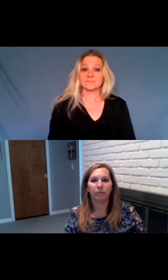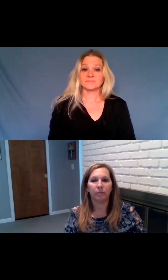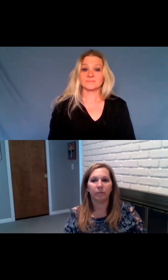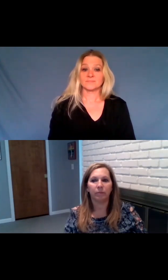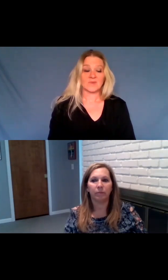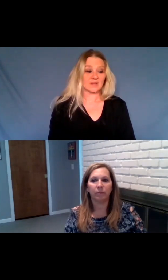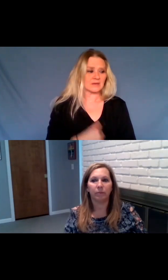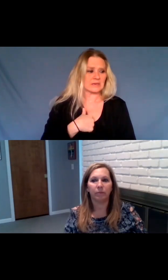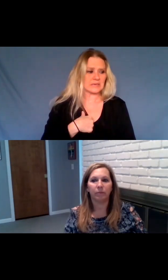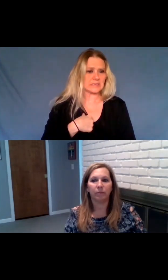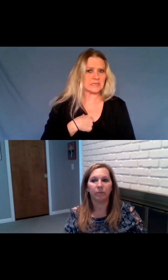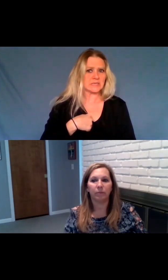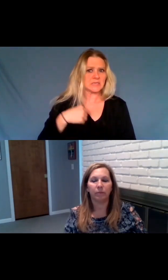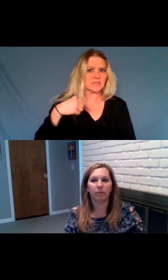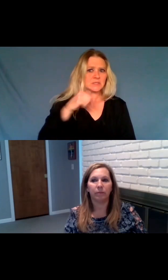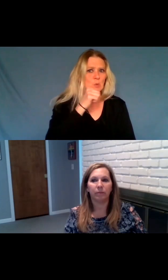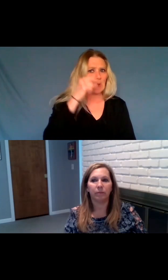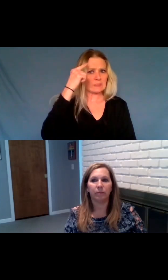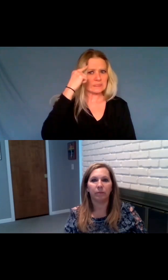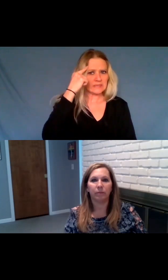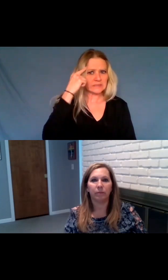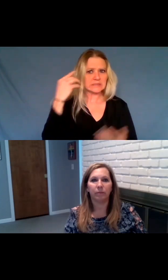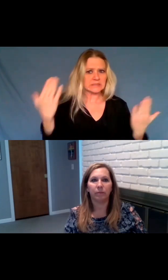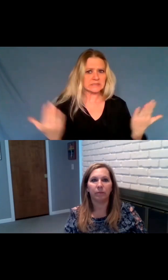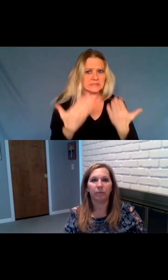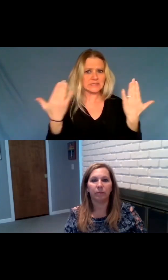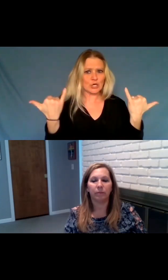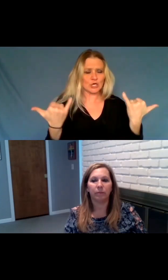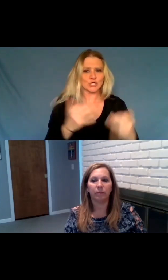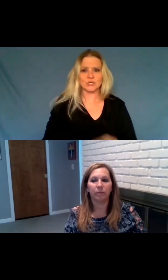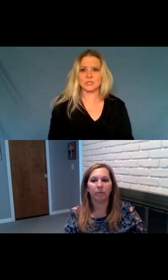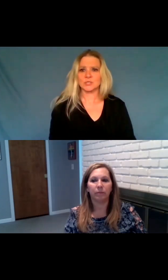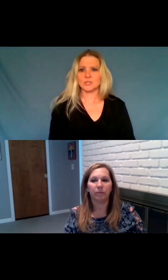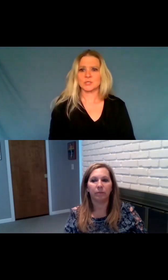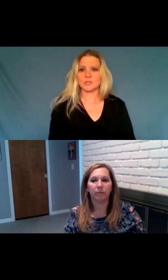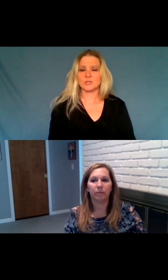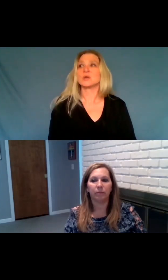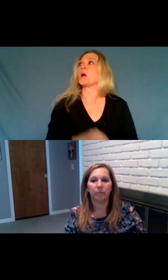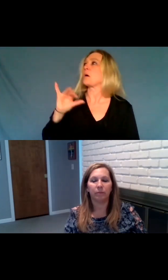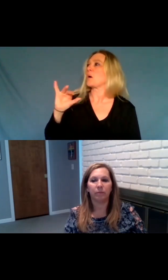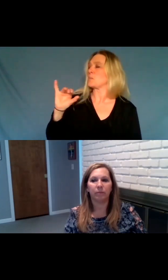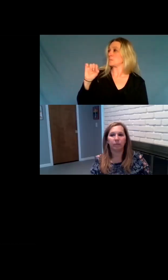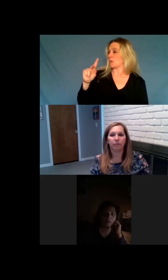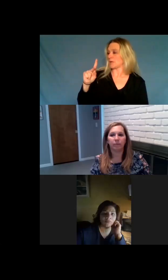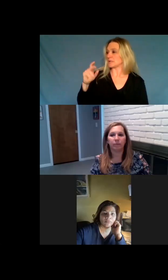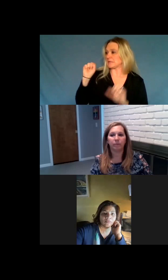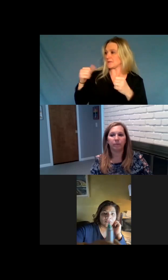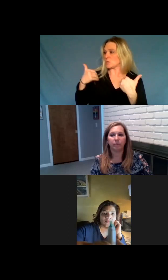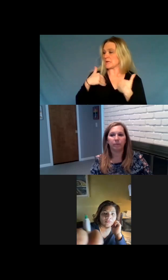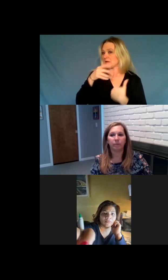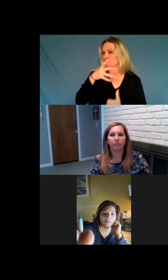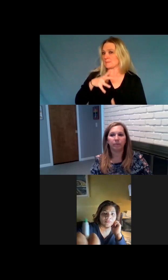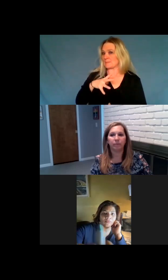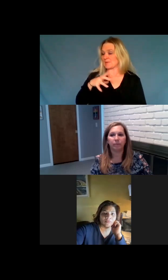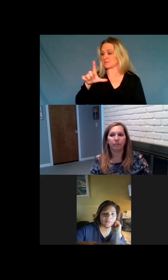I don't think Marlon is with us, Teresa, today. Well, can we have Ms. Lewis from